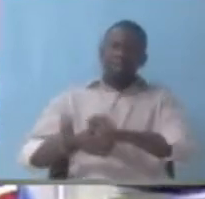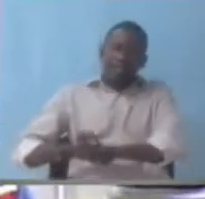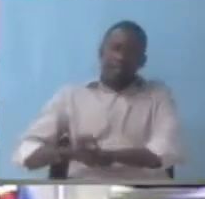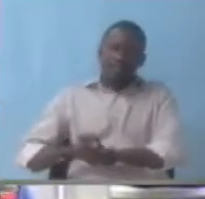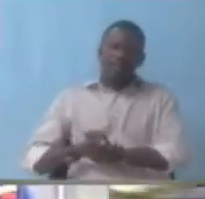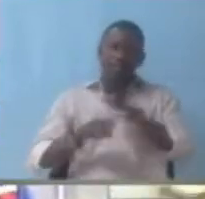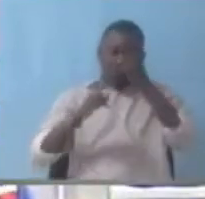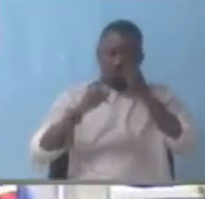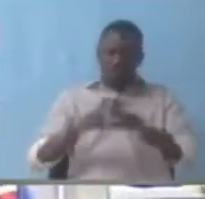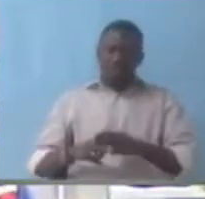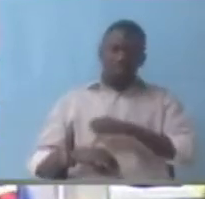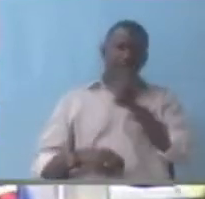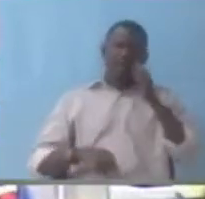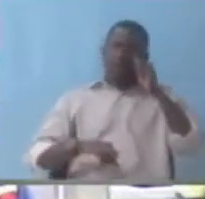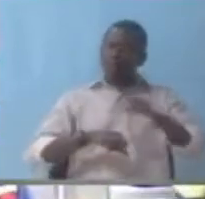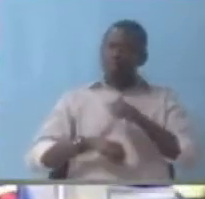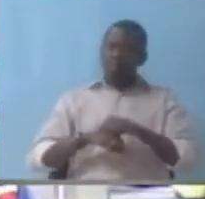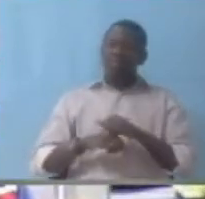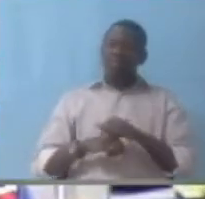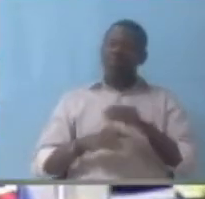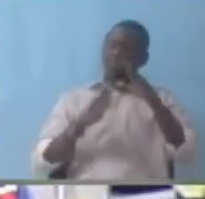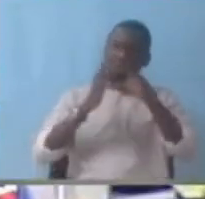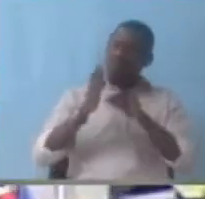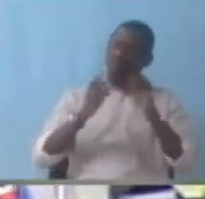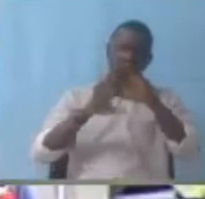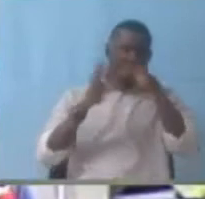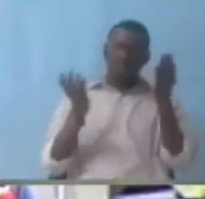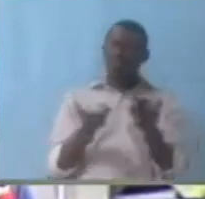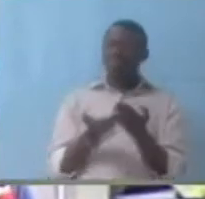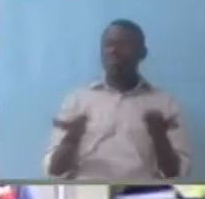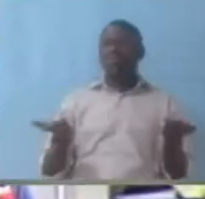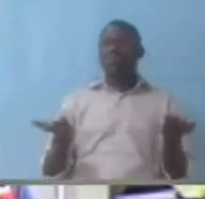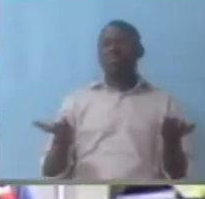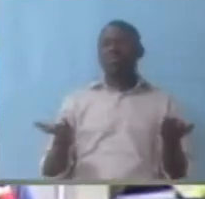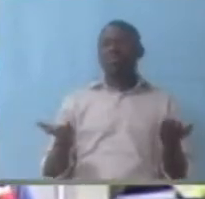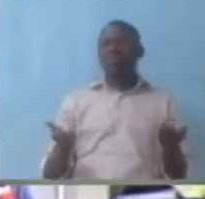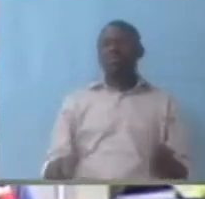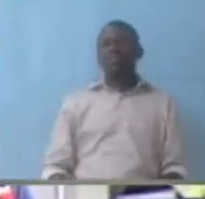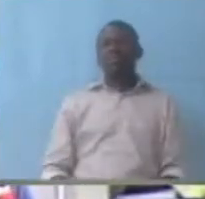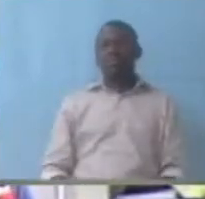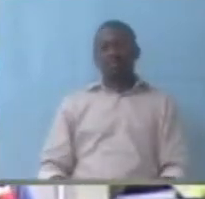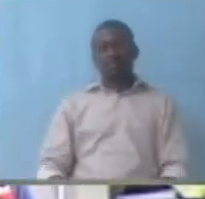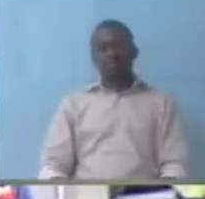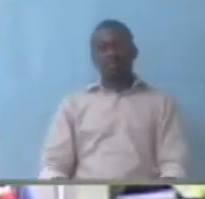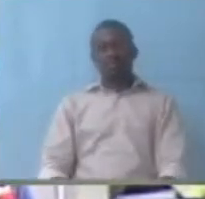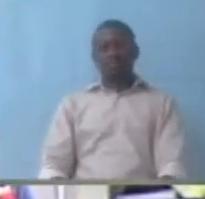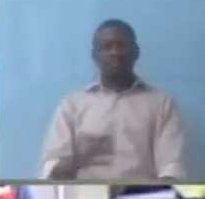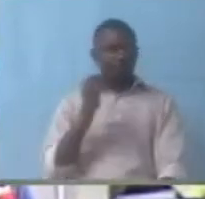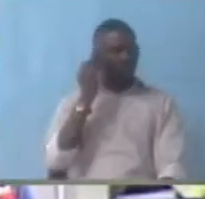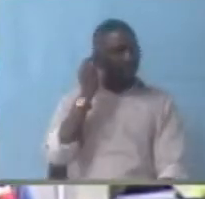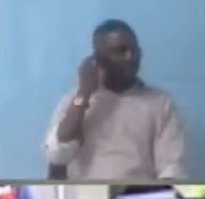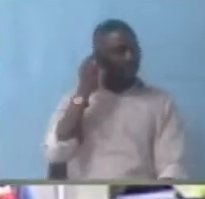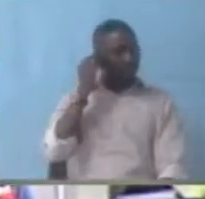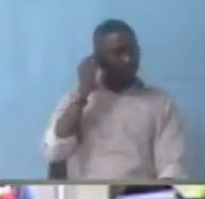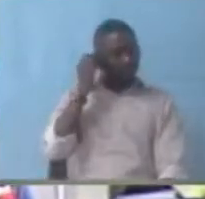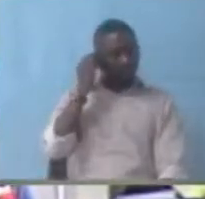punishment and all of that. Anjumala ba fola noko ko mu nyale te mi alon ko isa fo no la ko komi be tilingo anin ka